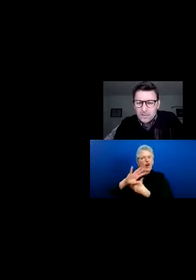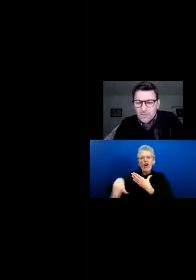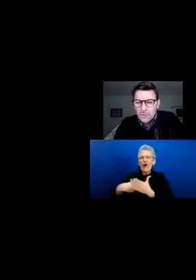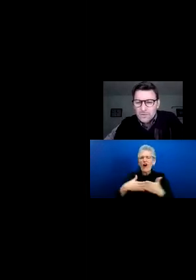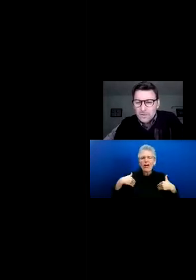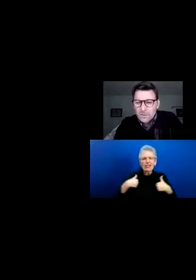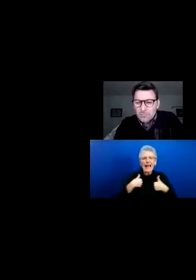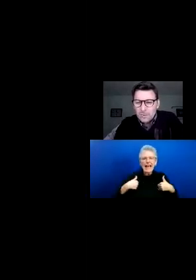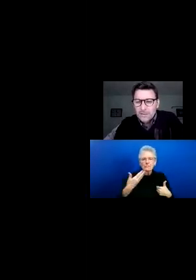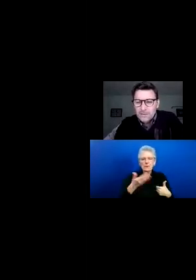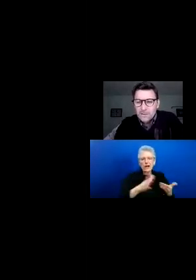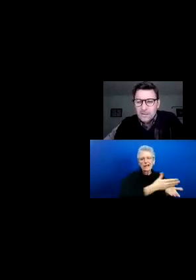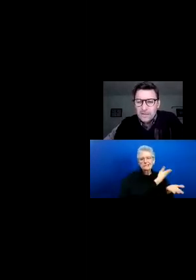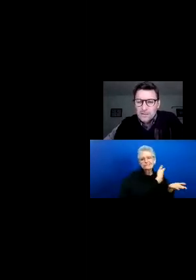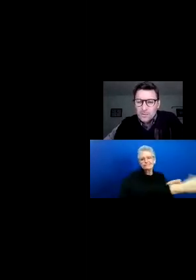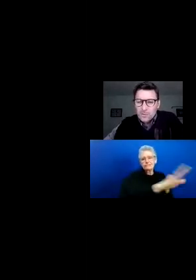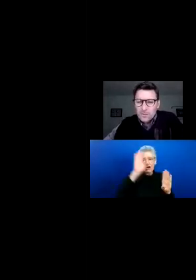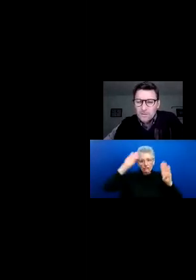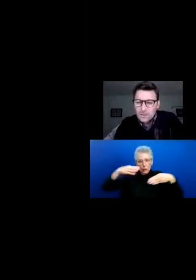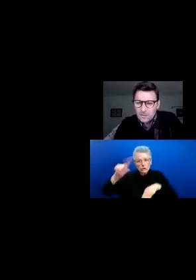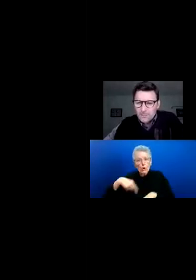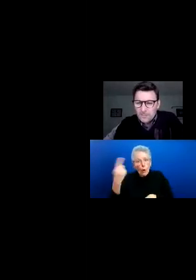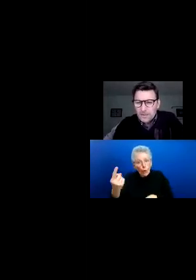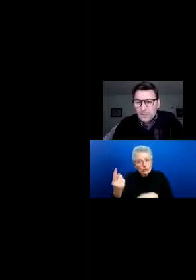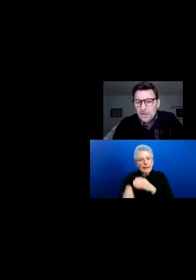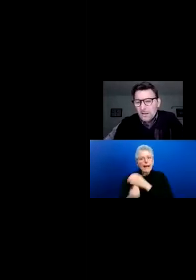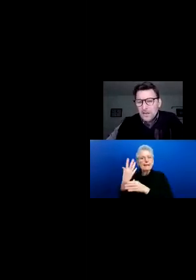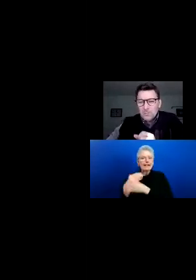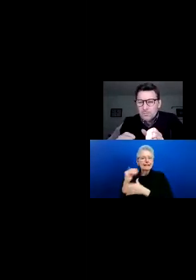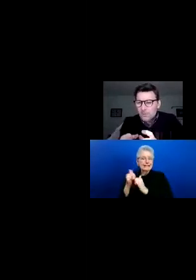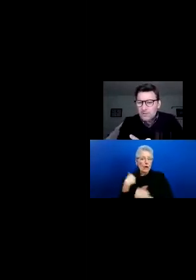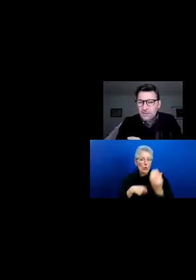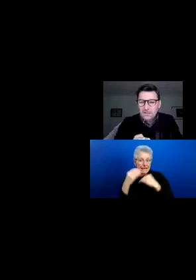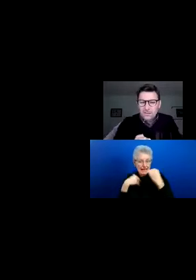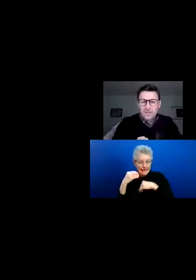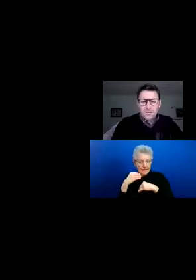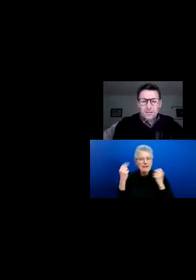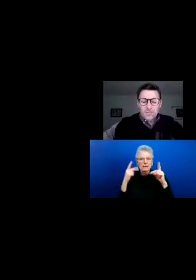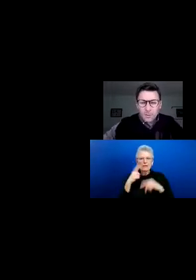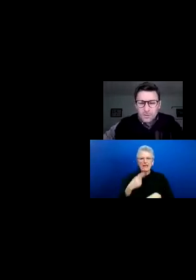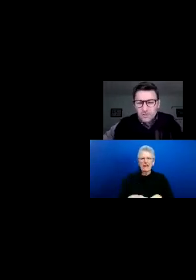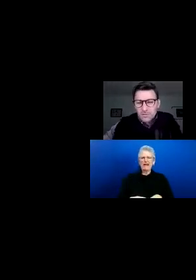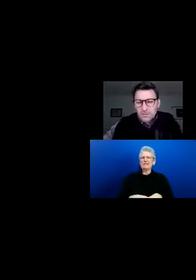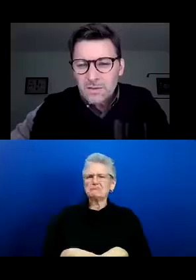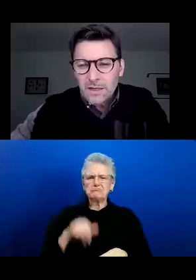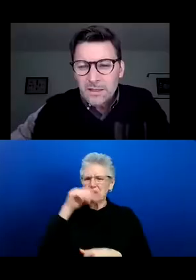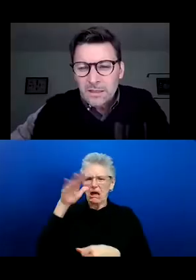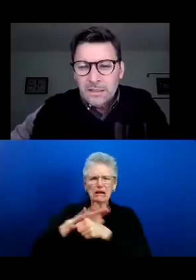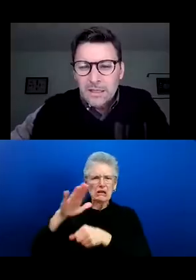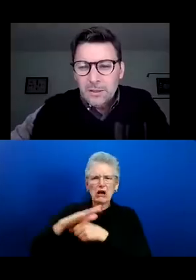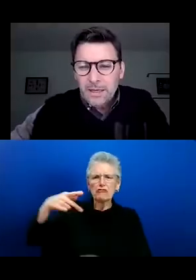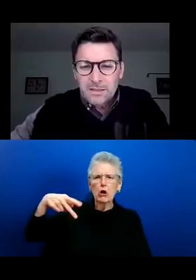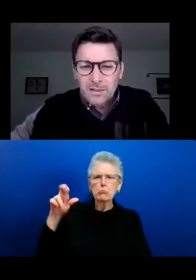and just focusing on plants as a way of eating. And a lot of people think they can't get enough protein through this